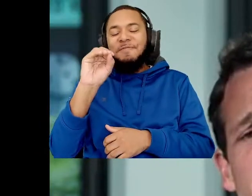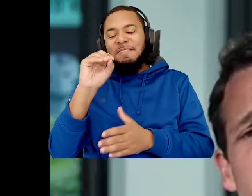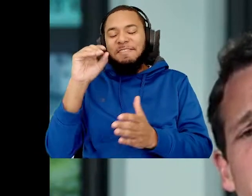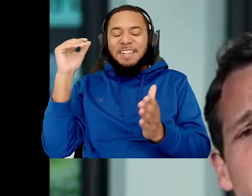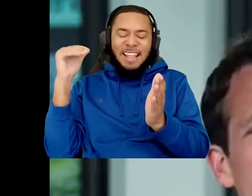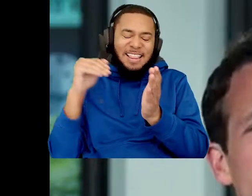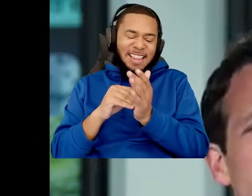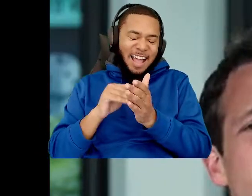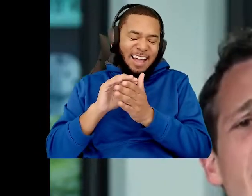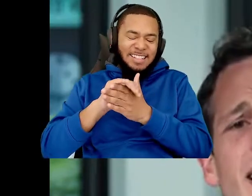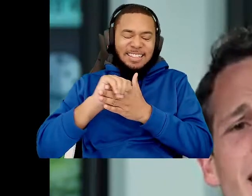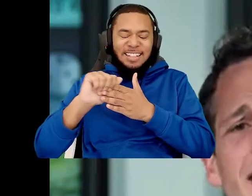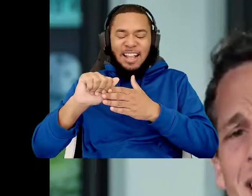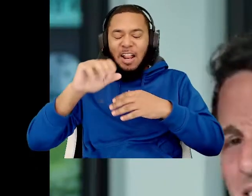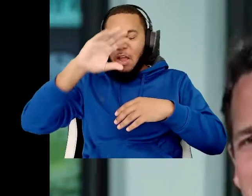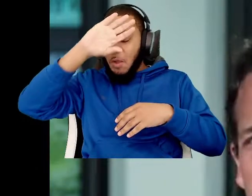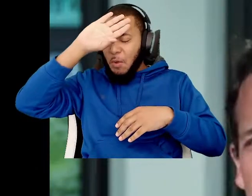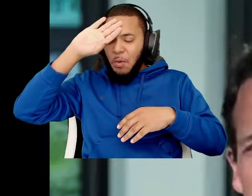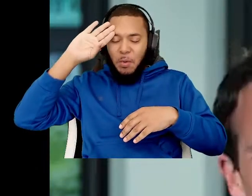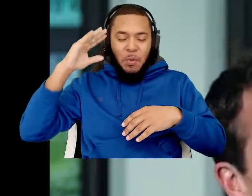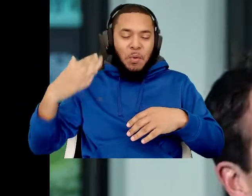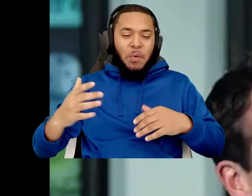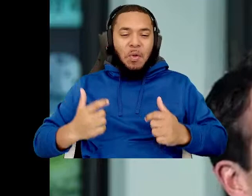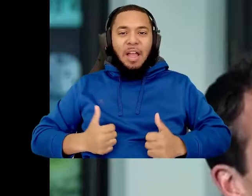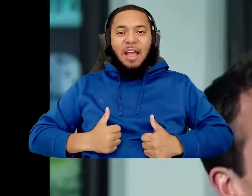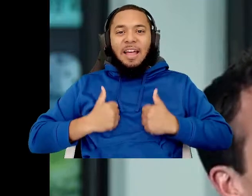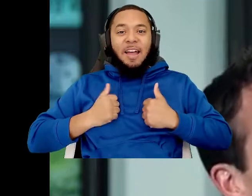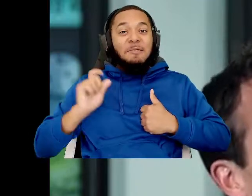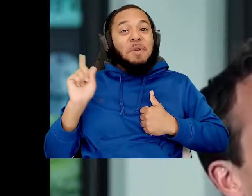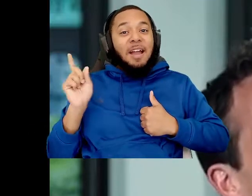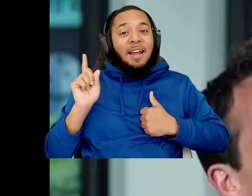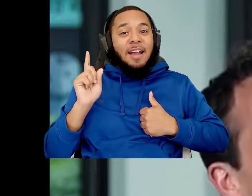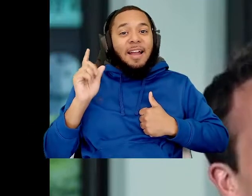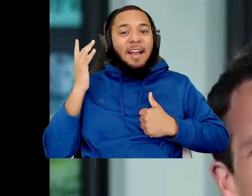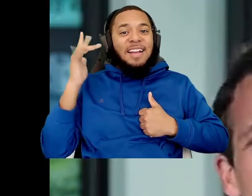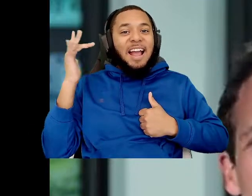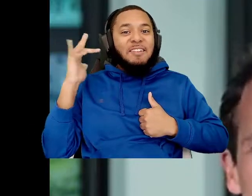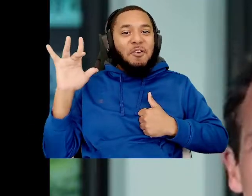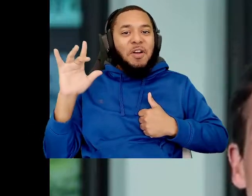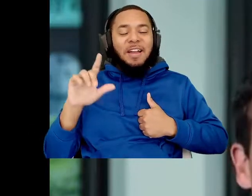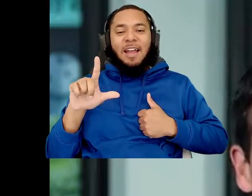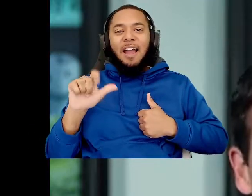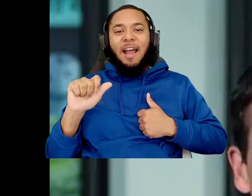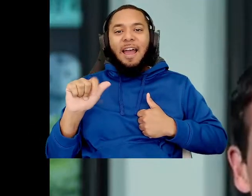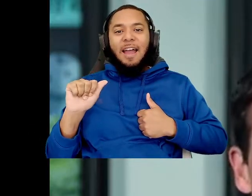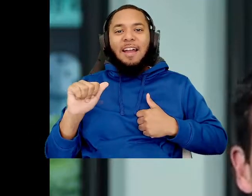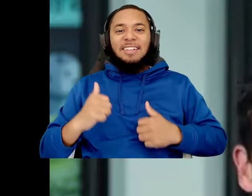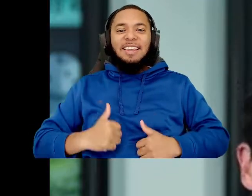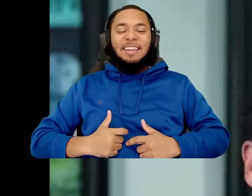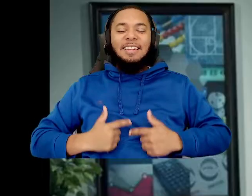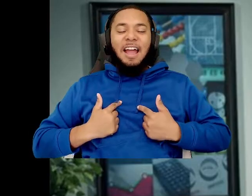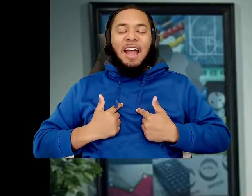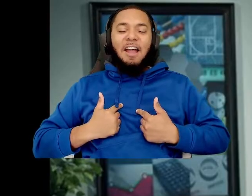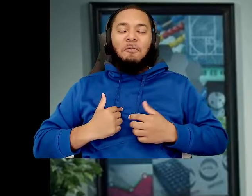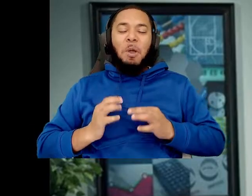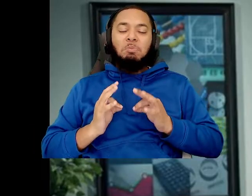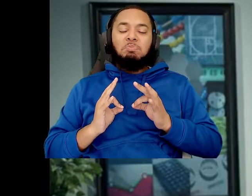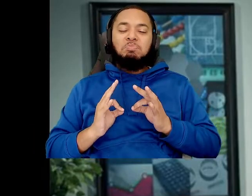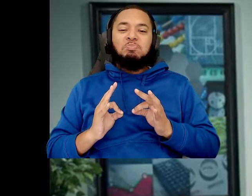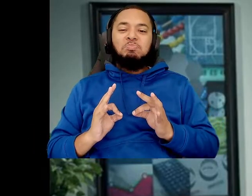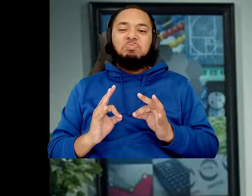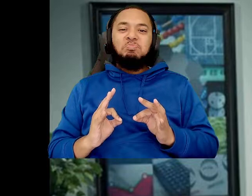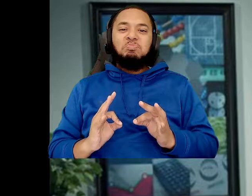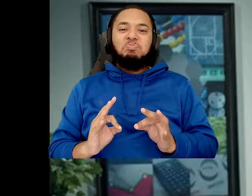$50,000. You're living in LA, Los Angeles, California. Life is good. But